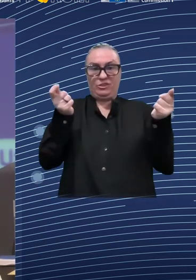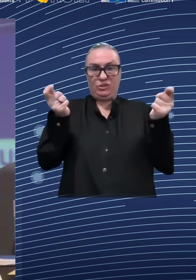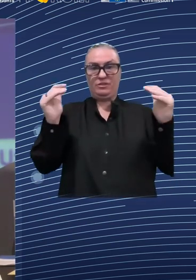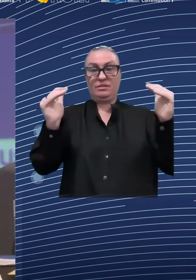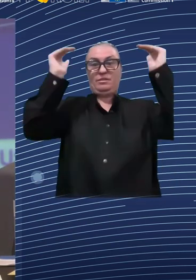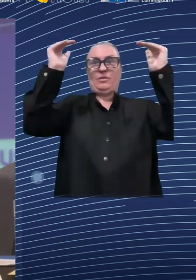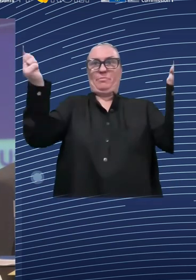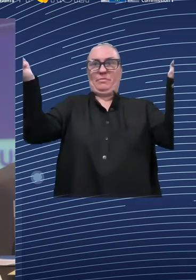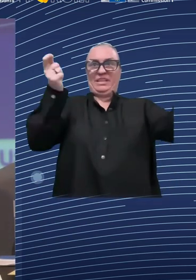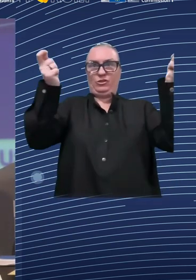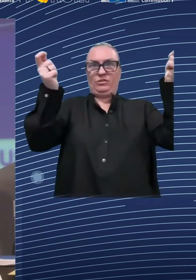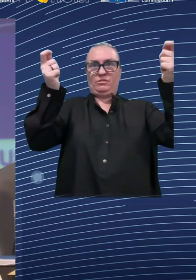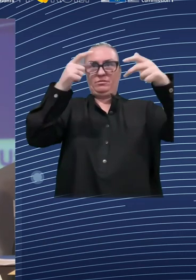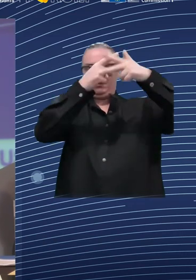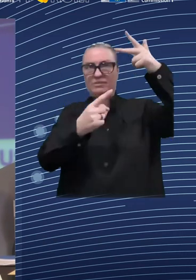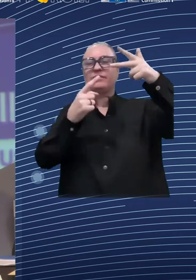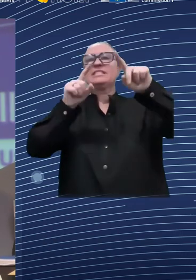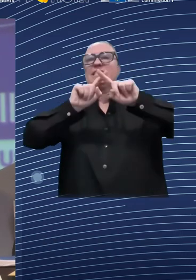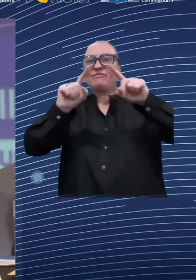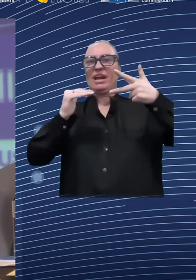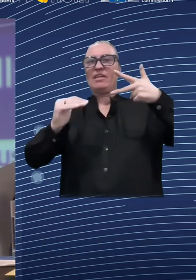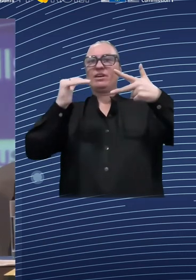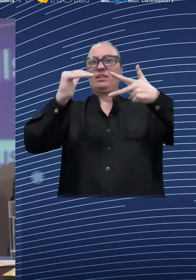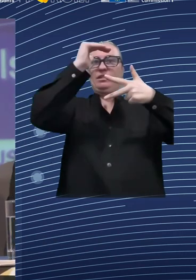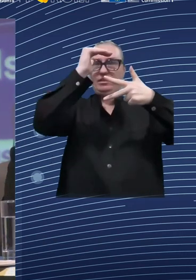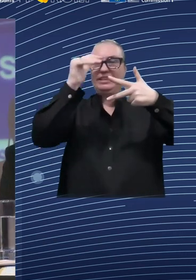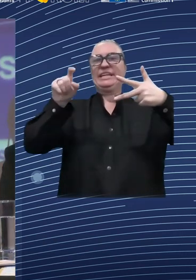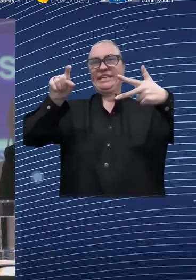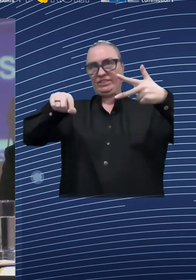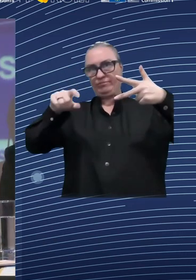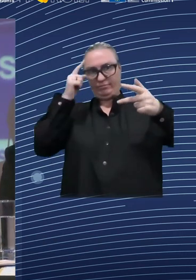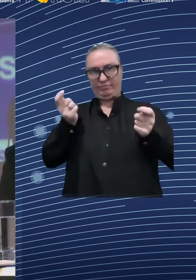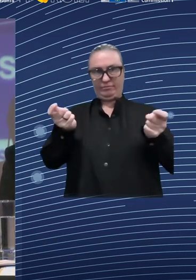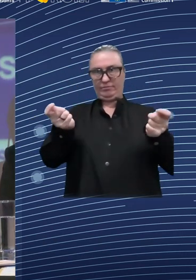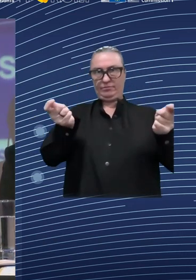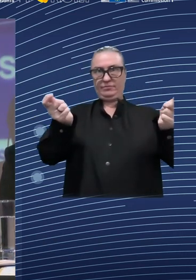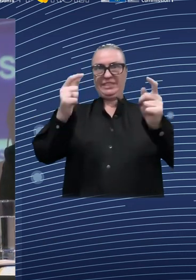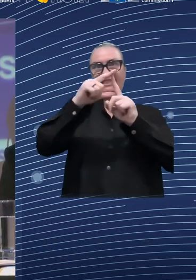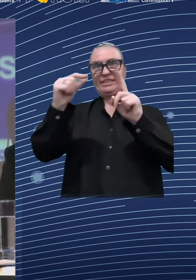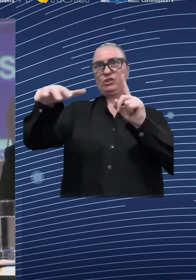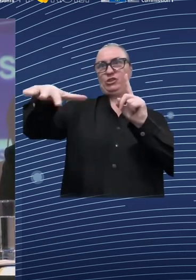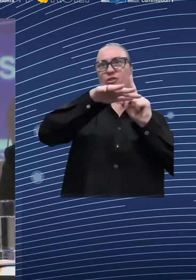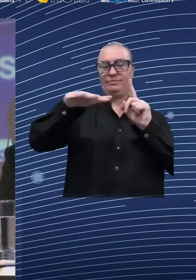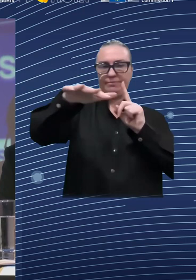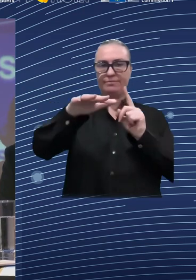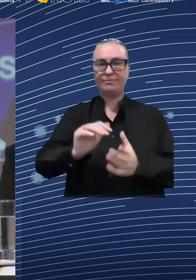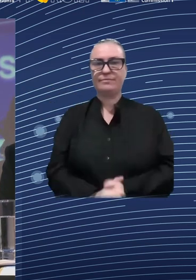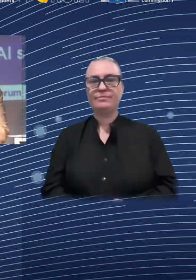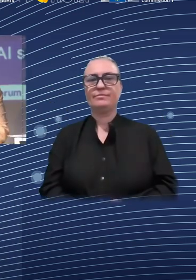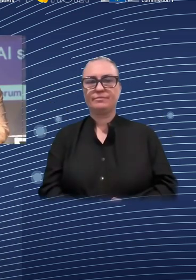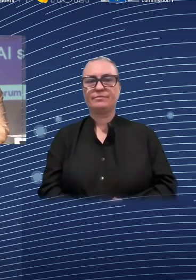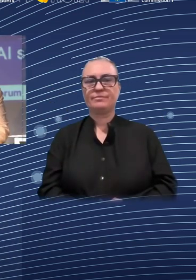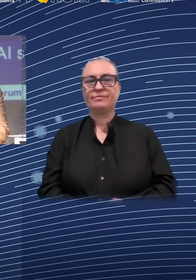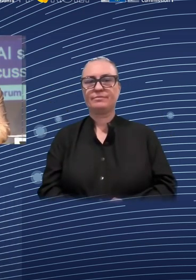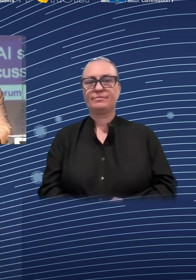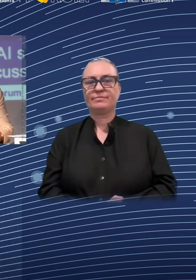And today and yesterday there were lots of discussions of AI and also as AI as skills, and I would